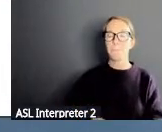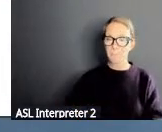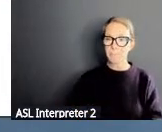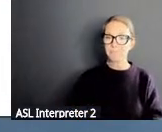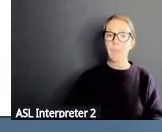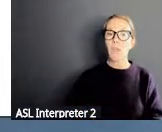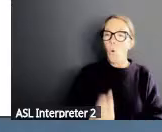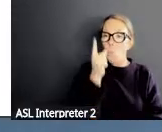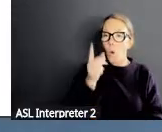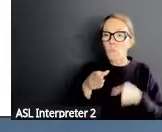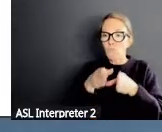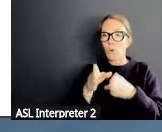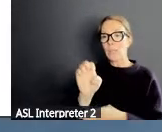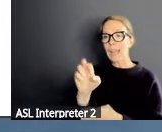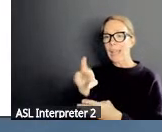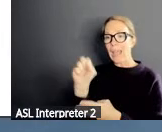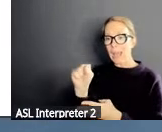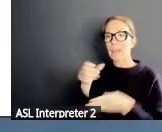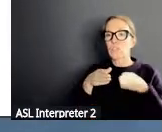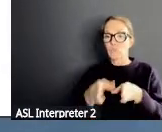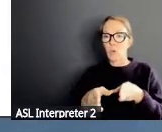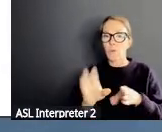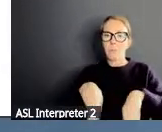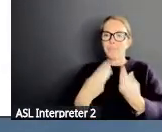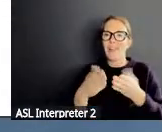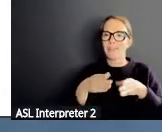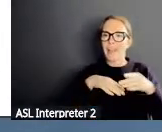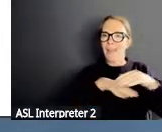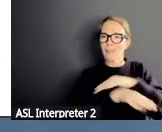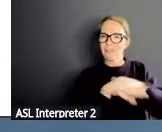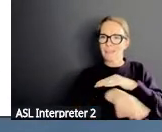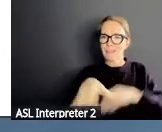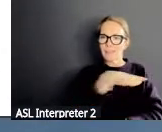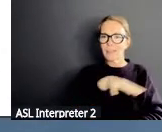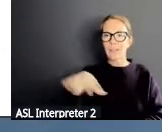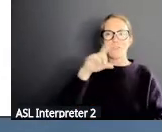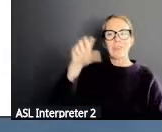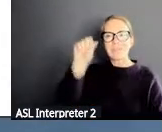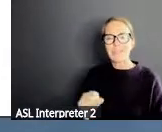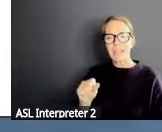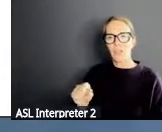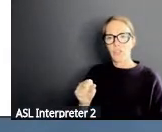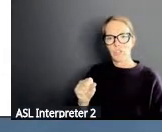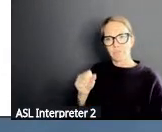roadway, Ellis Road, currently provides access to the site along the southern end of the property.